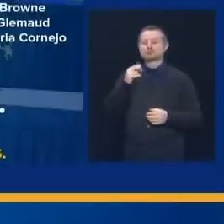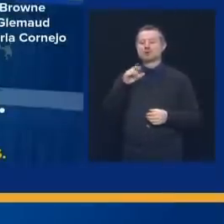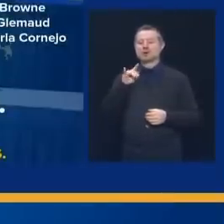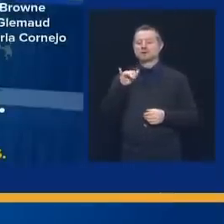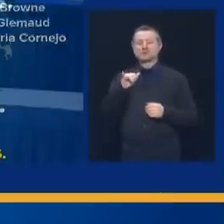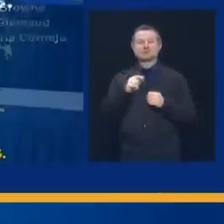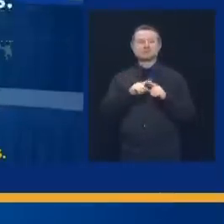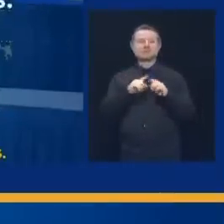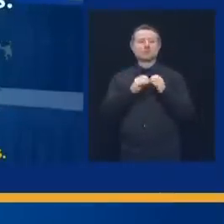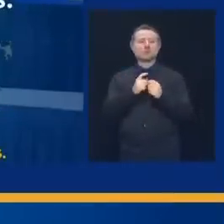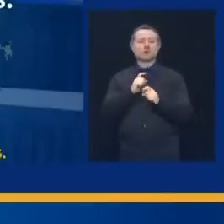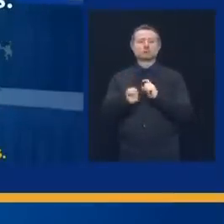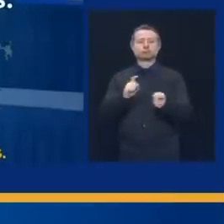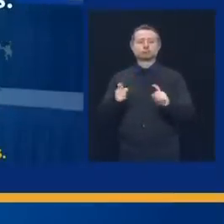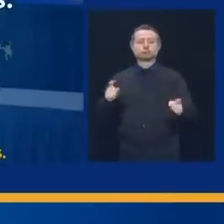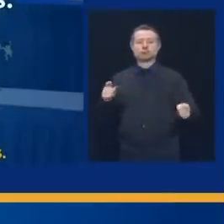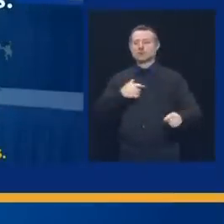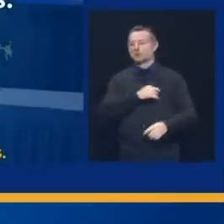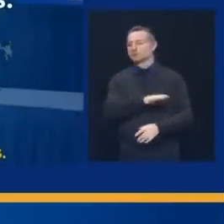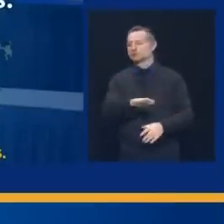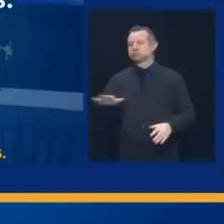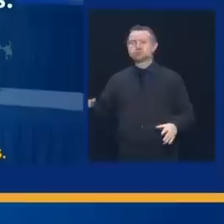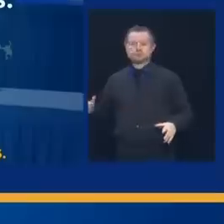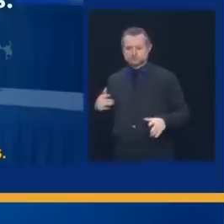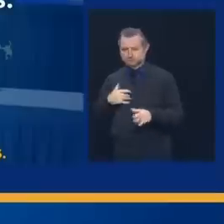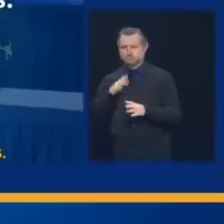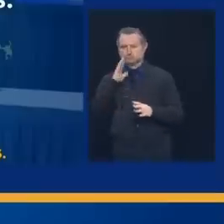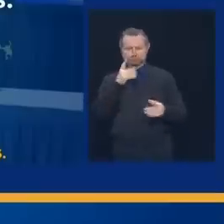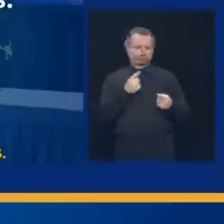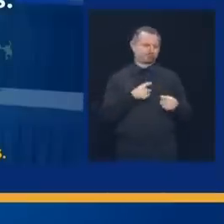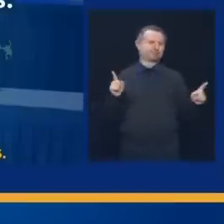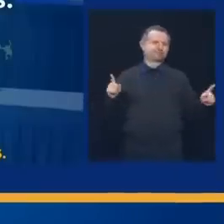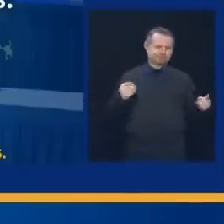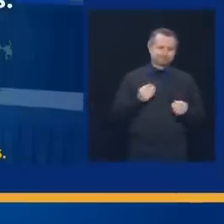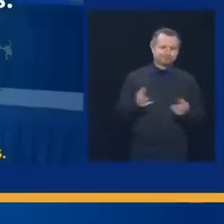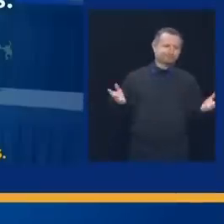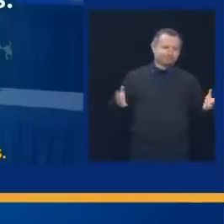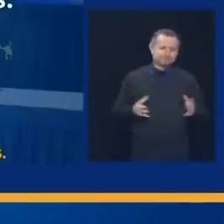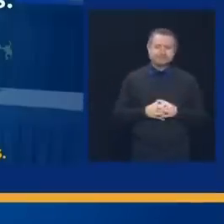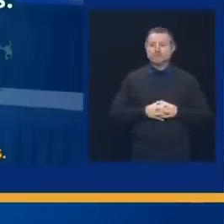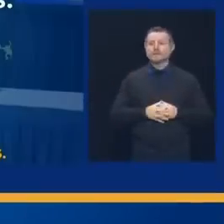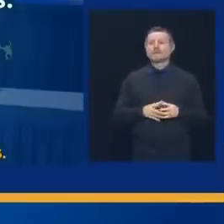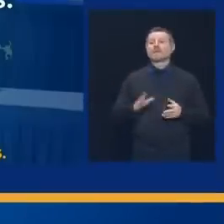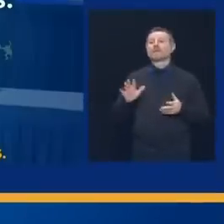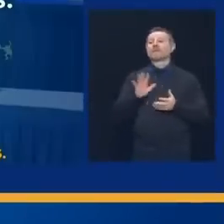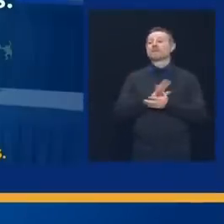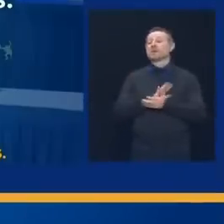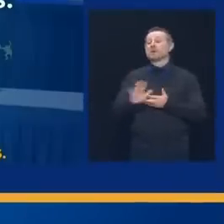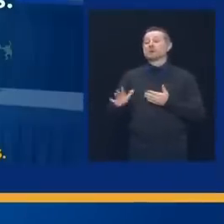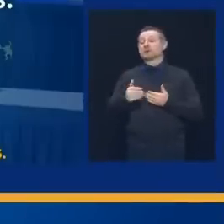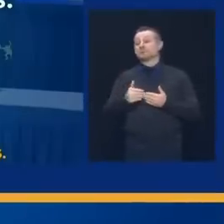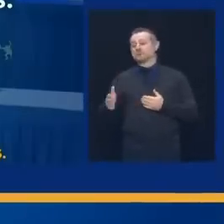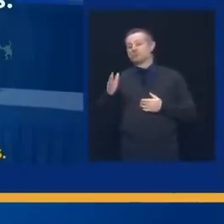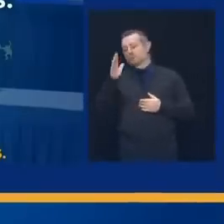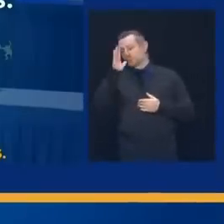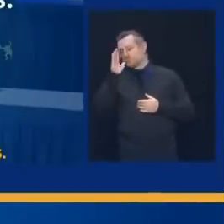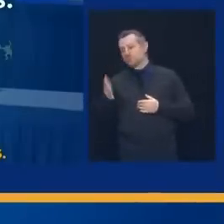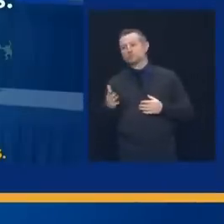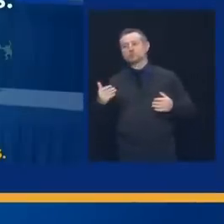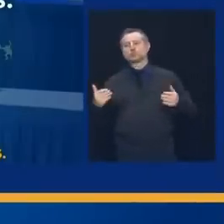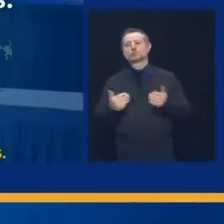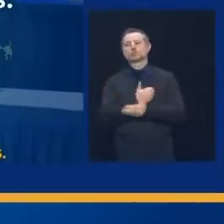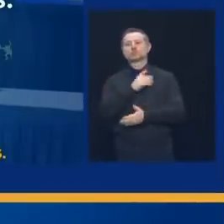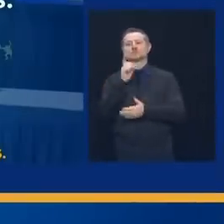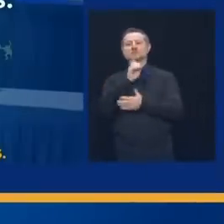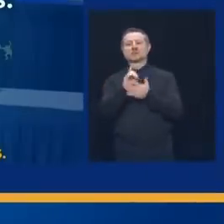is a win-win across the board. The campaign goes for 5 weeks. They'll unveil a new